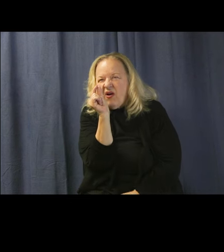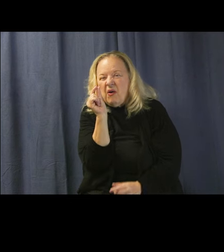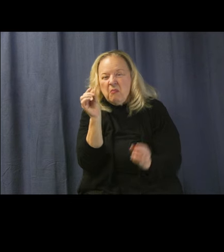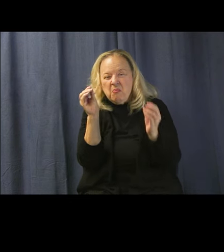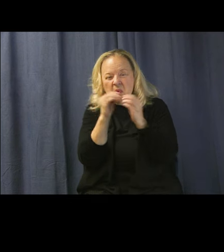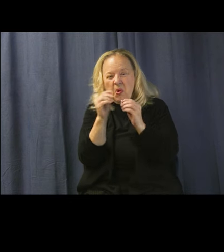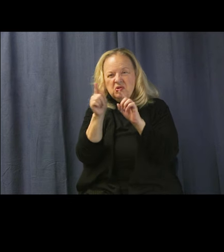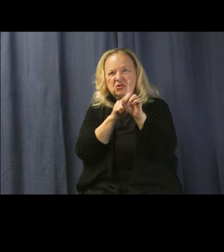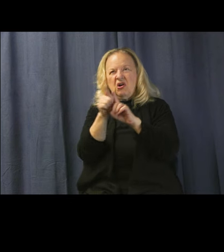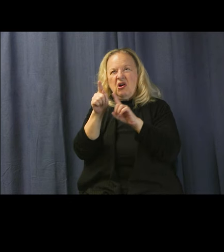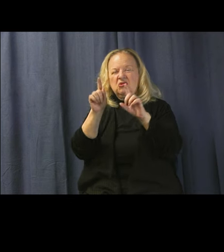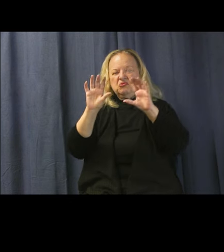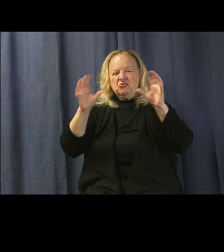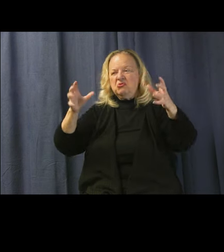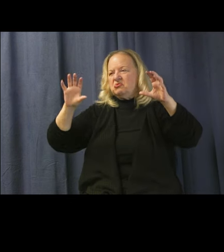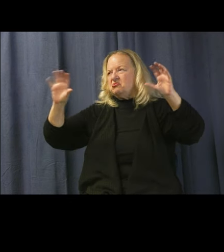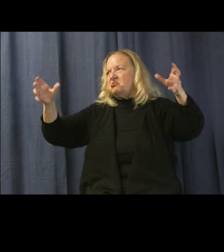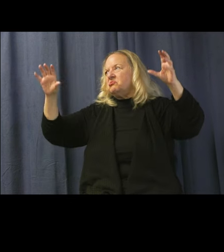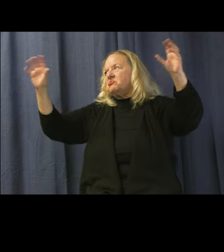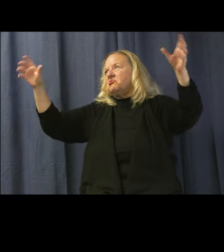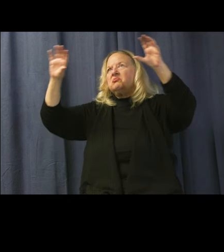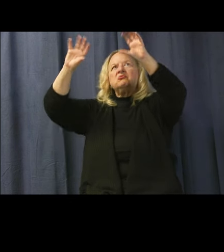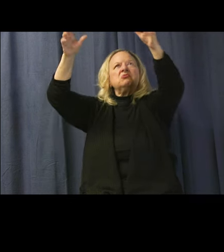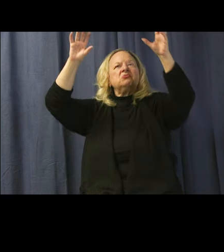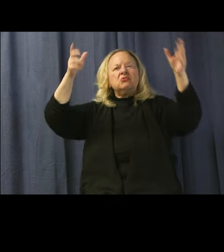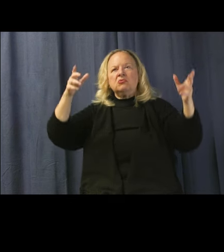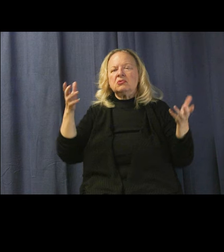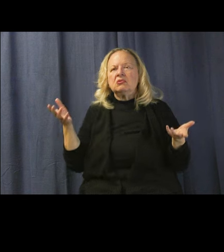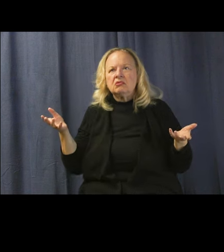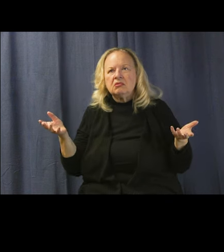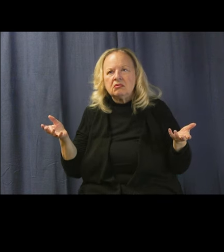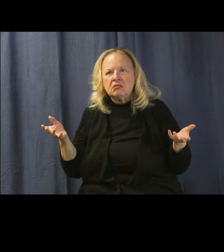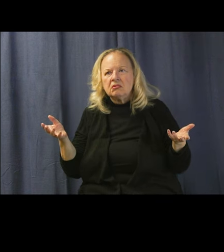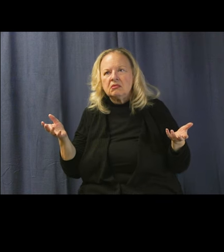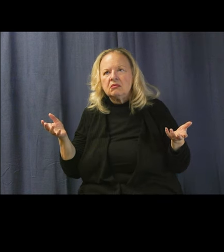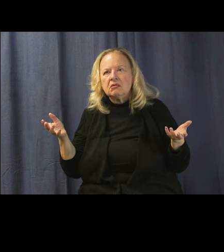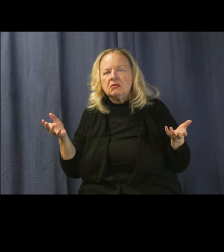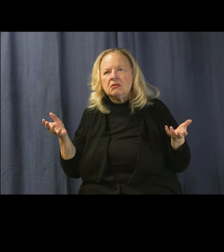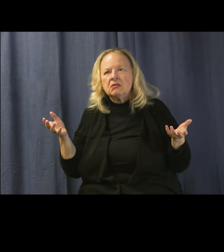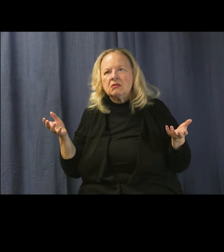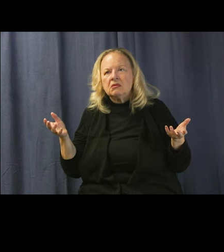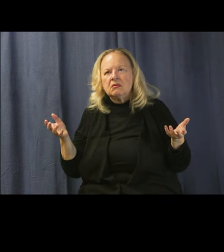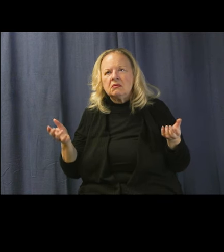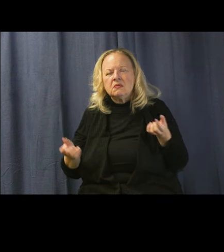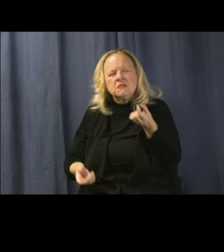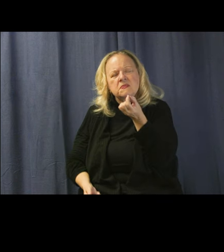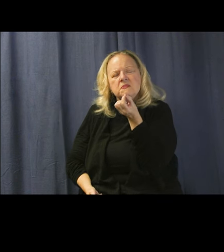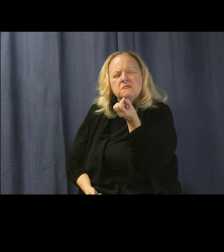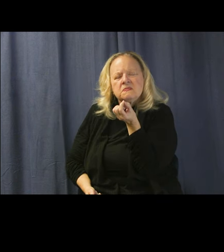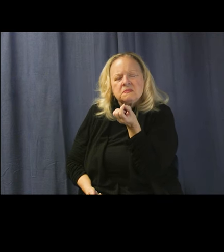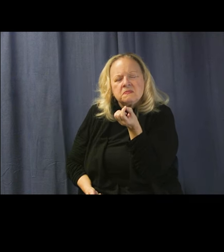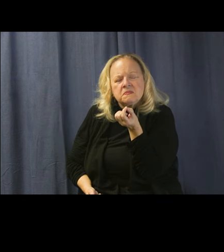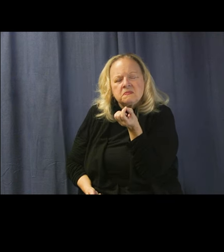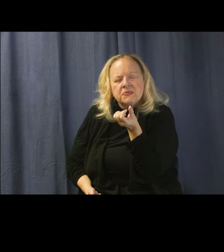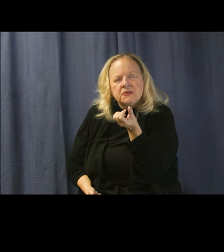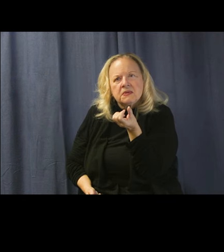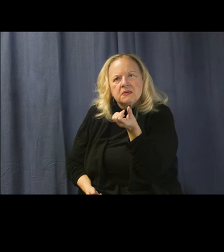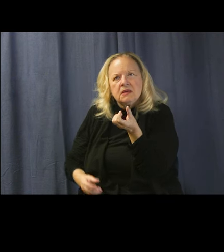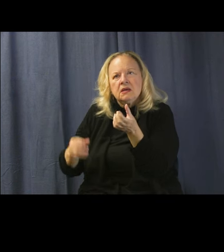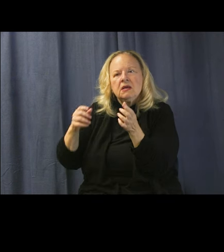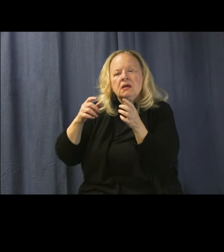galactic group of all the galaxies, which is just a little tiny speck in the